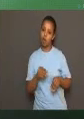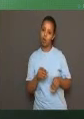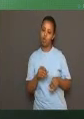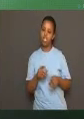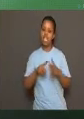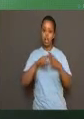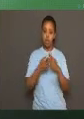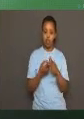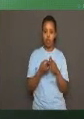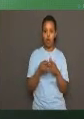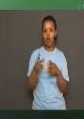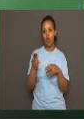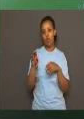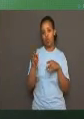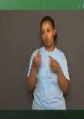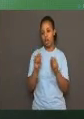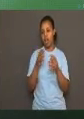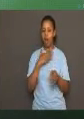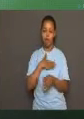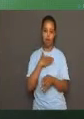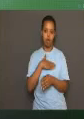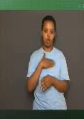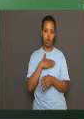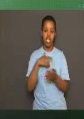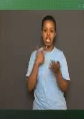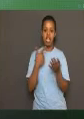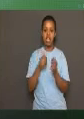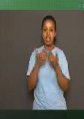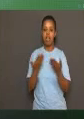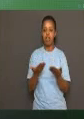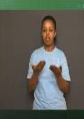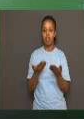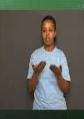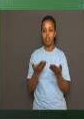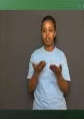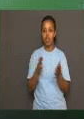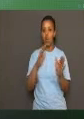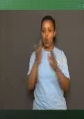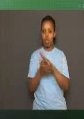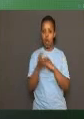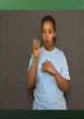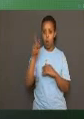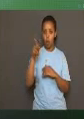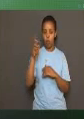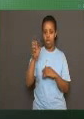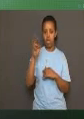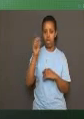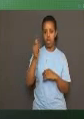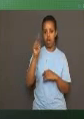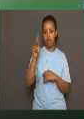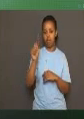activity, can you please describe how conditioning and insight learning are